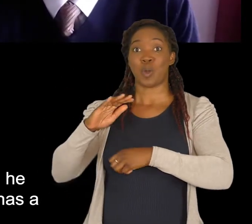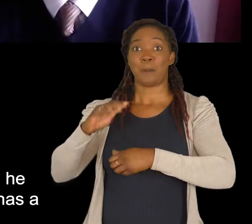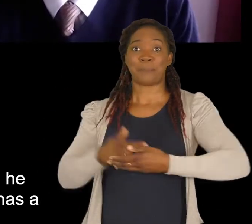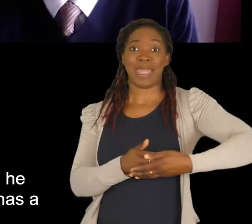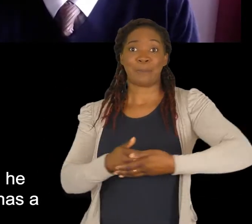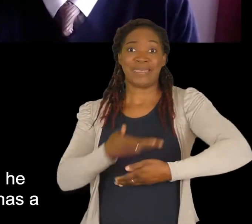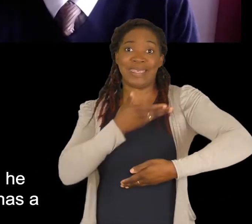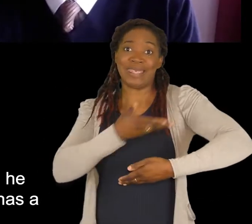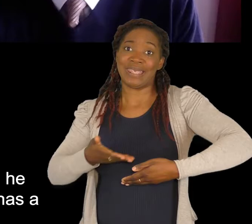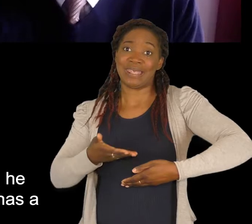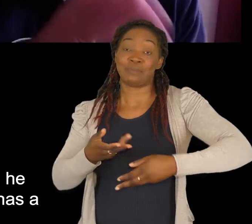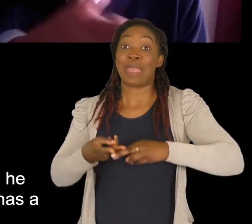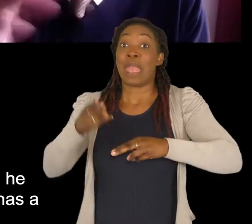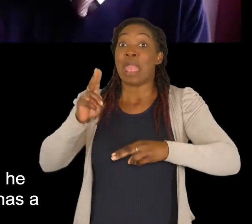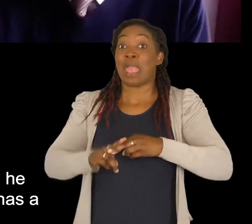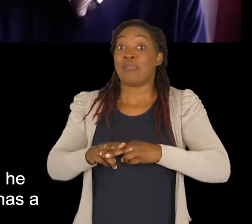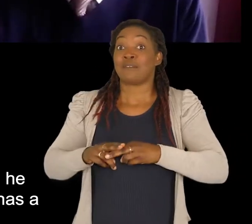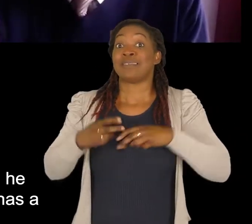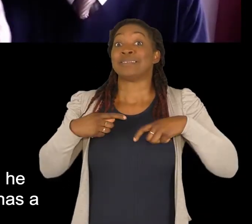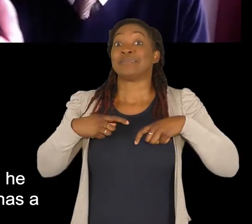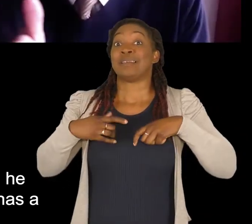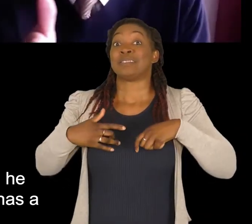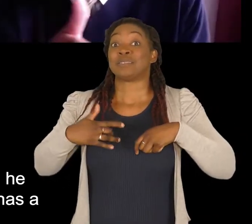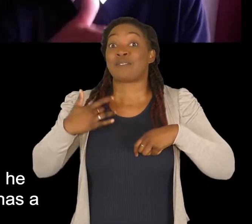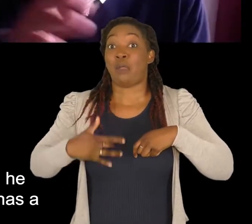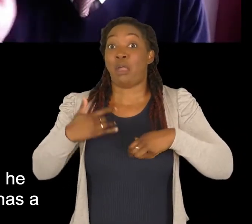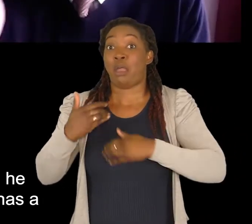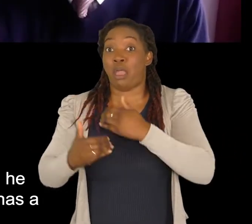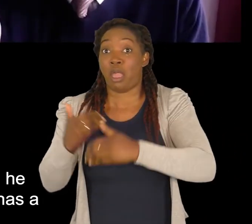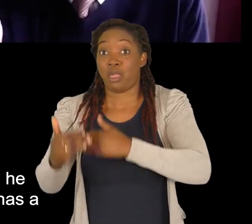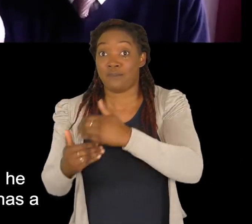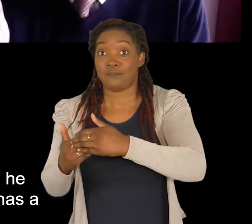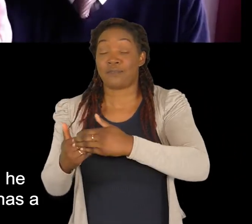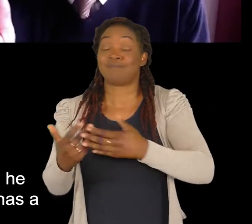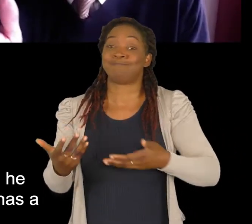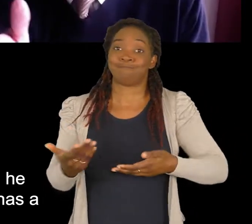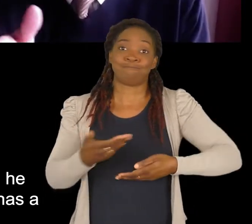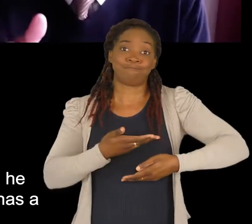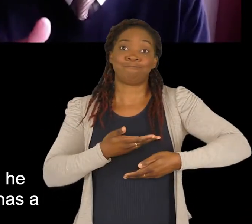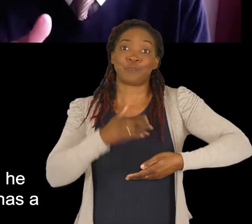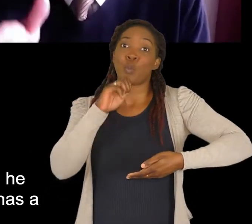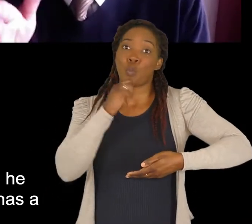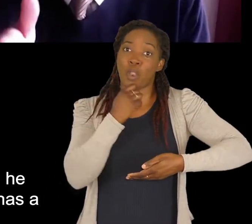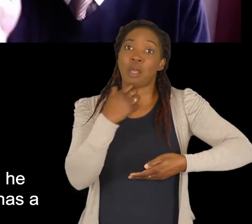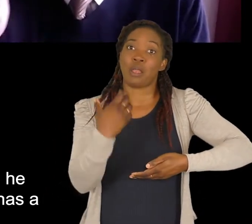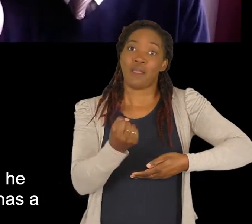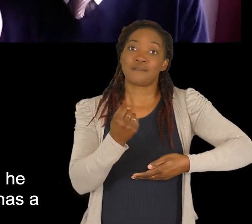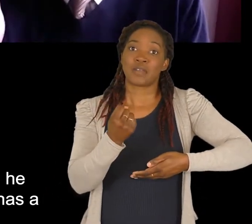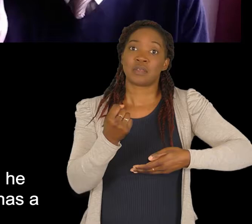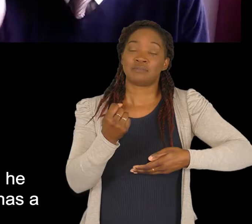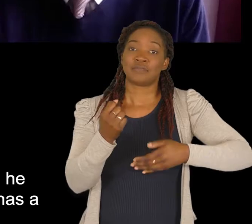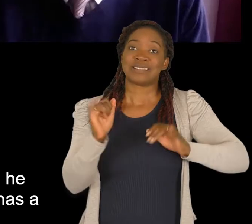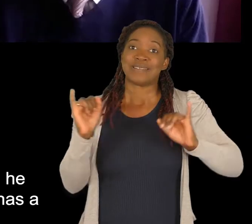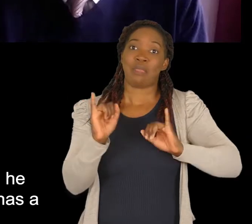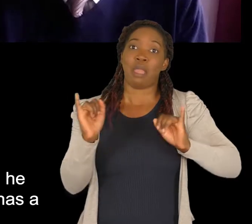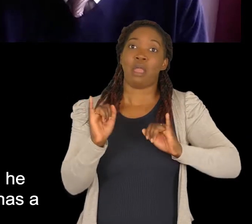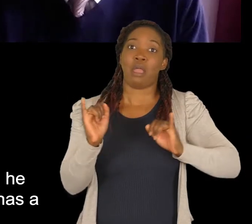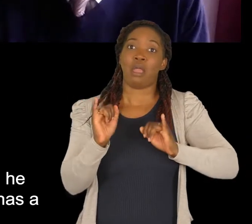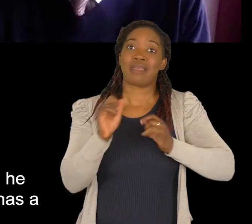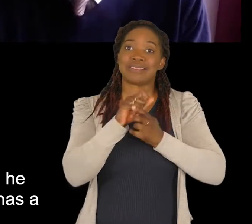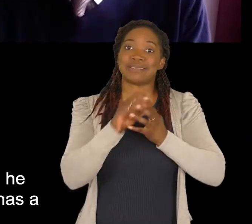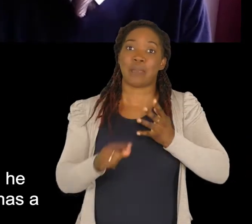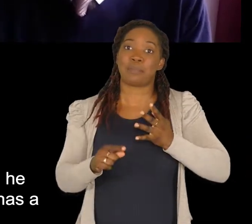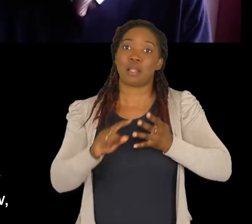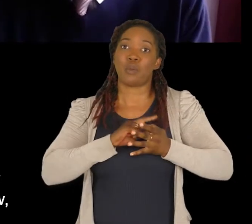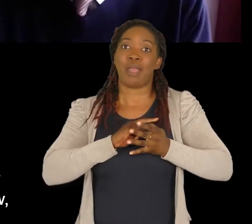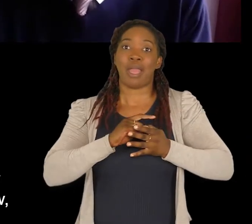will have, you know, if your child survives for the next few days, he's going to be severely